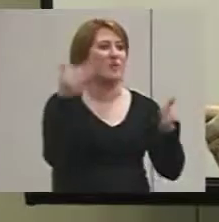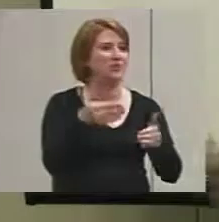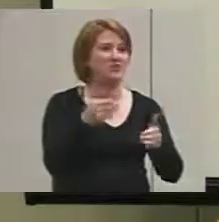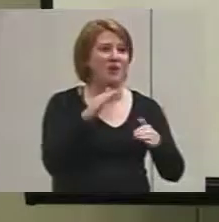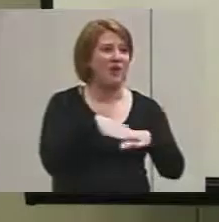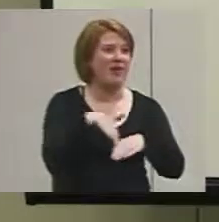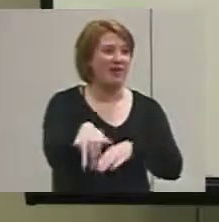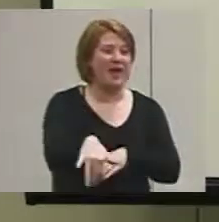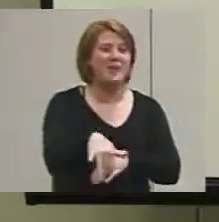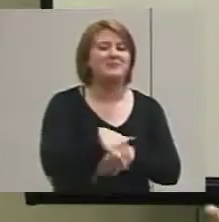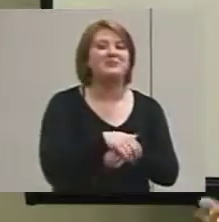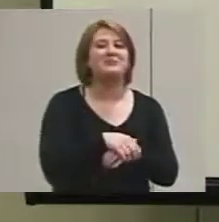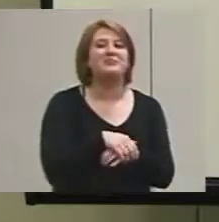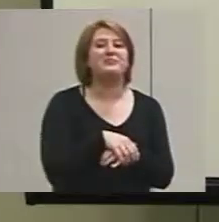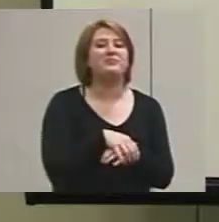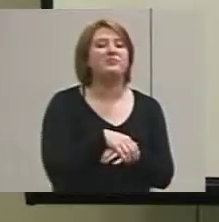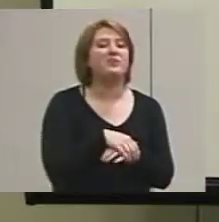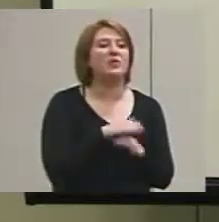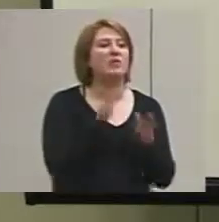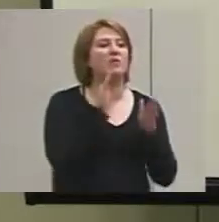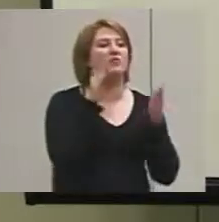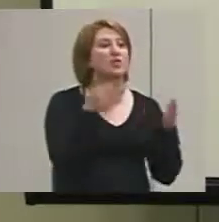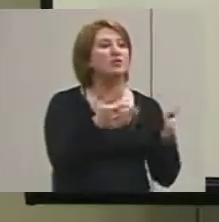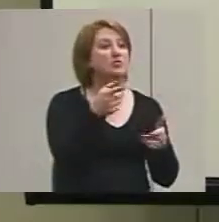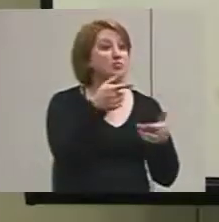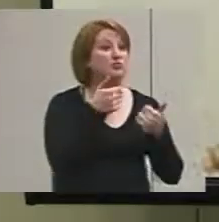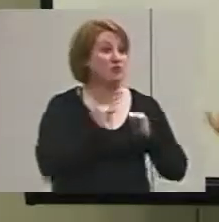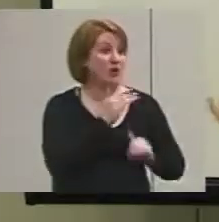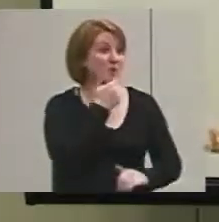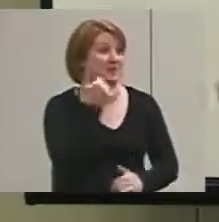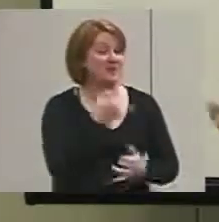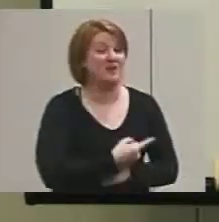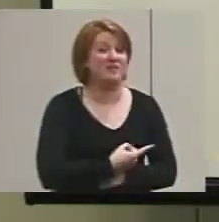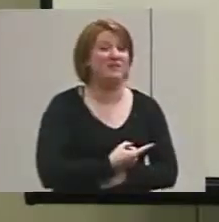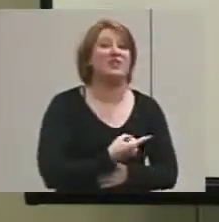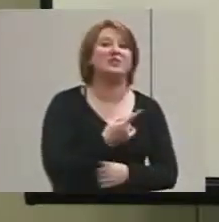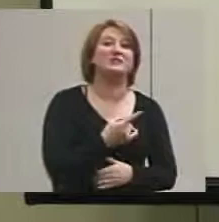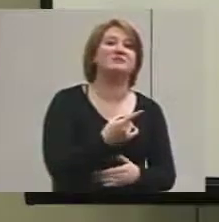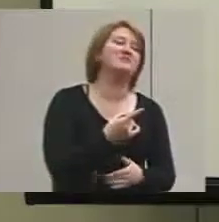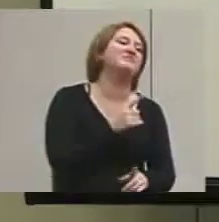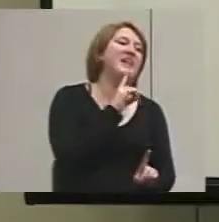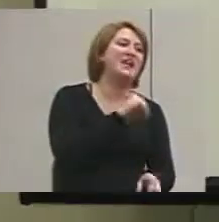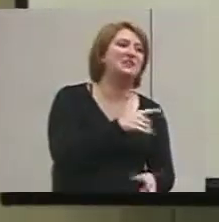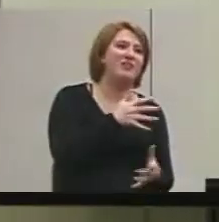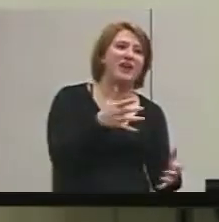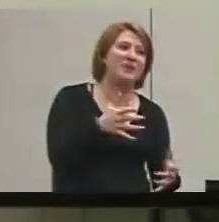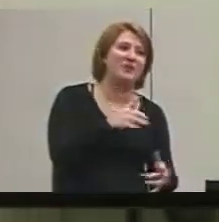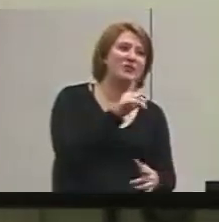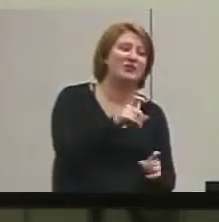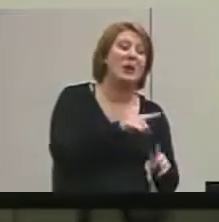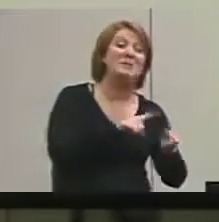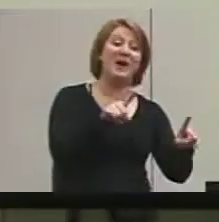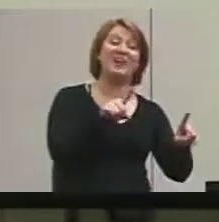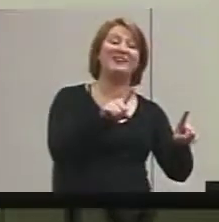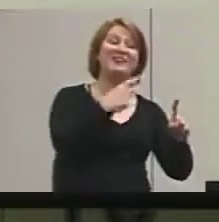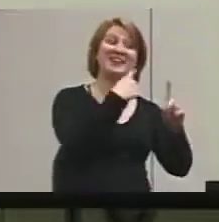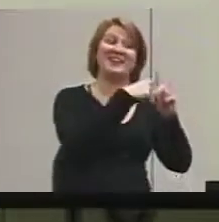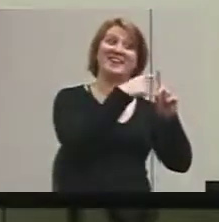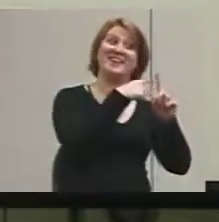2 questions, but we wouldn't focus on that. We would say, did you try your best today? Oh, you didn't answer a lot of questions, but you were really good